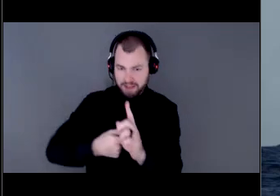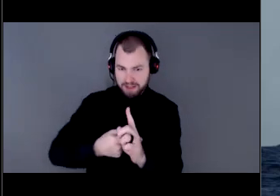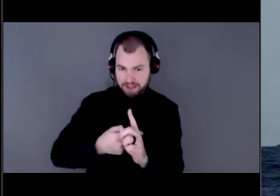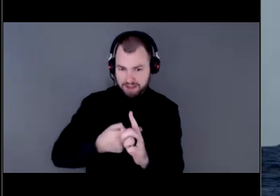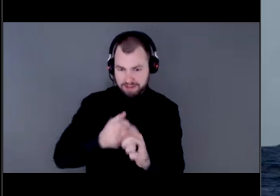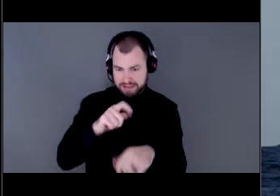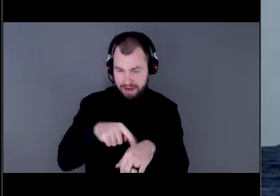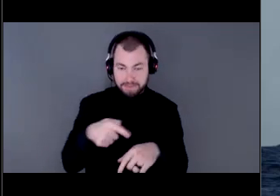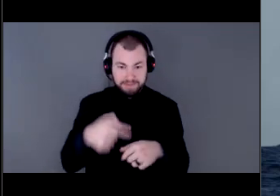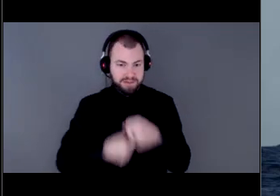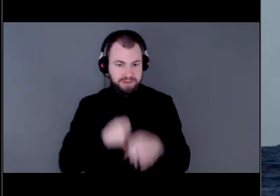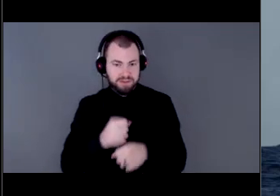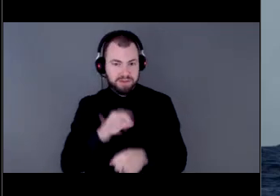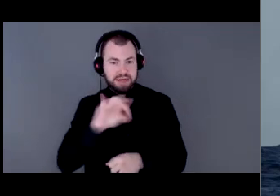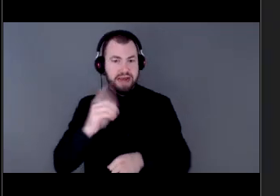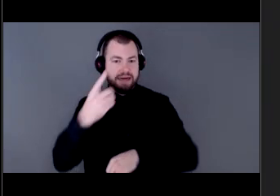Next.